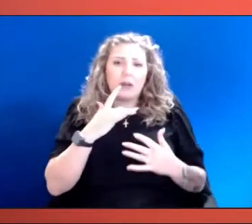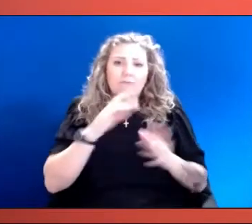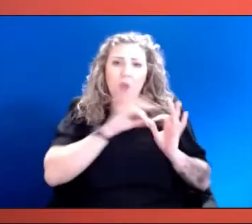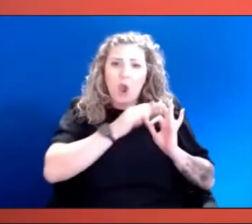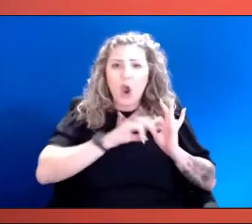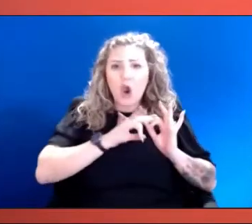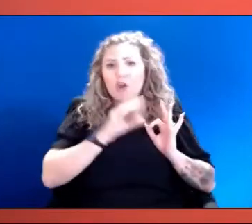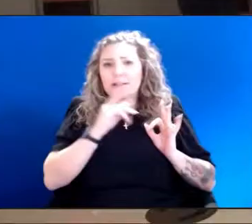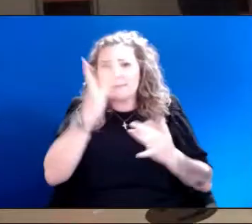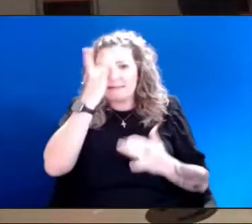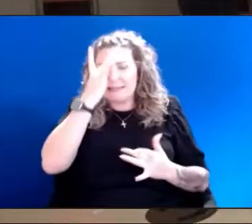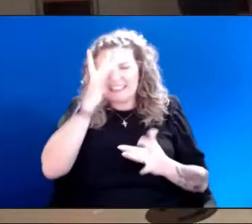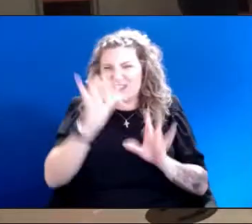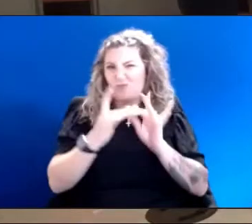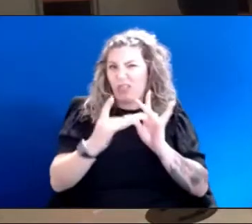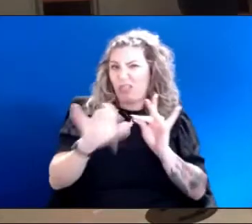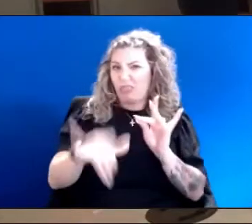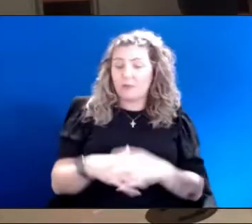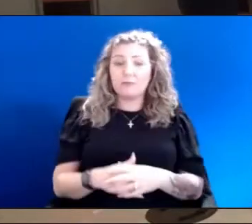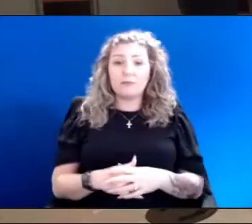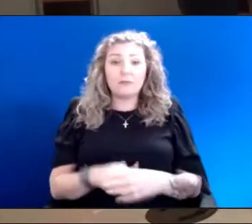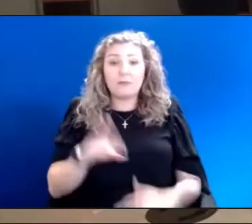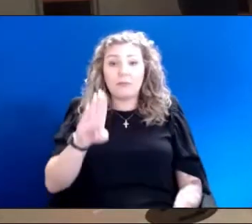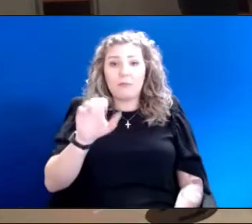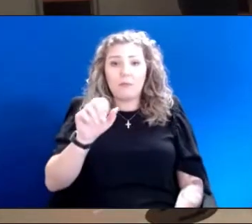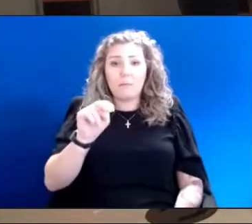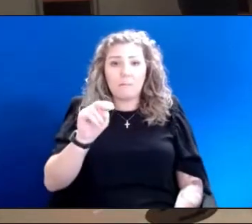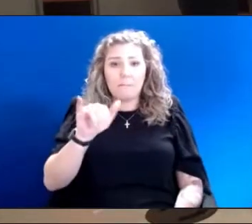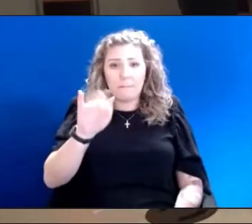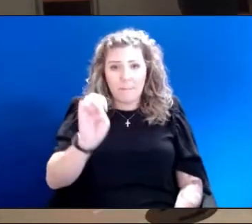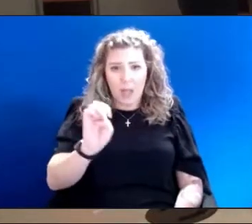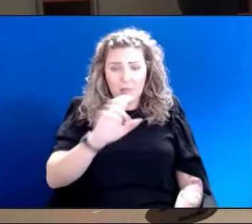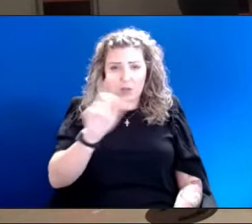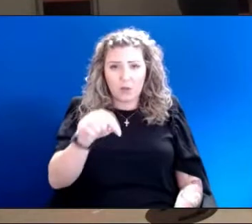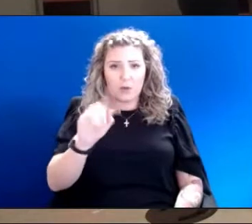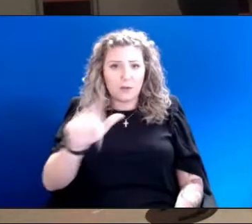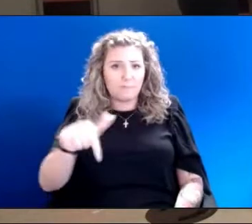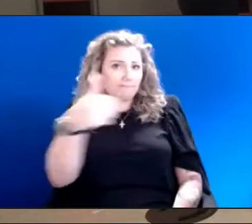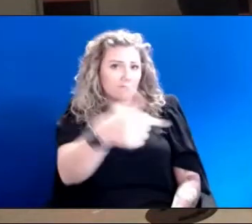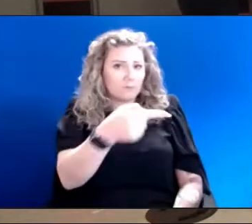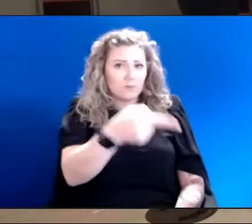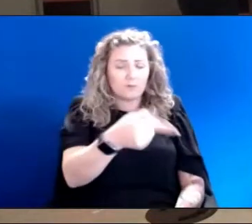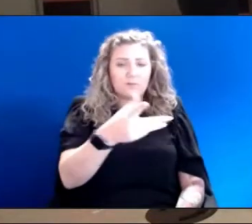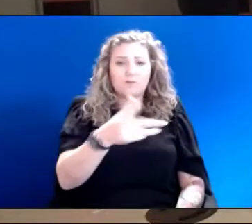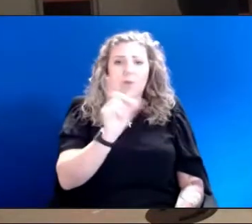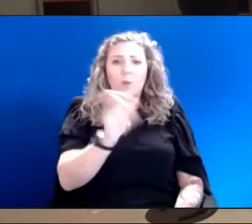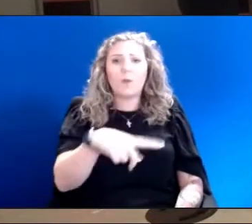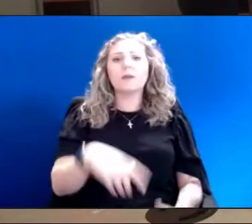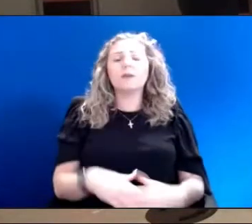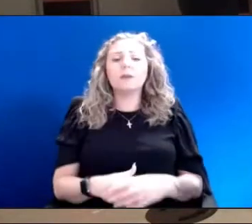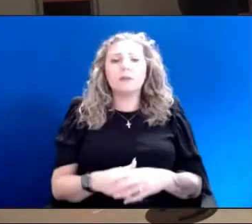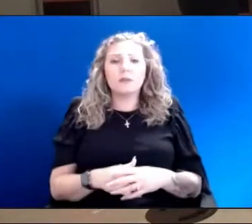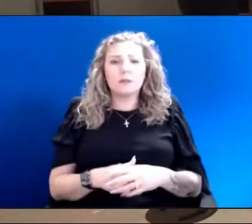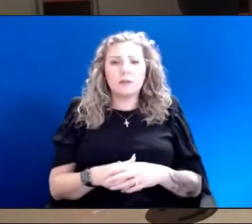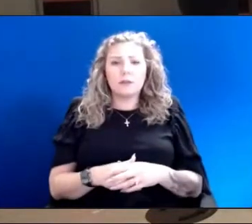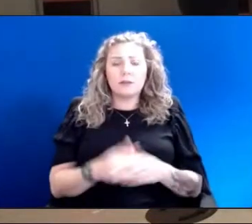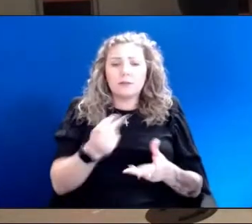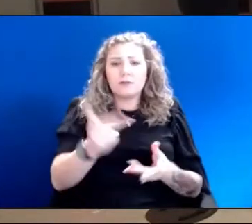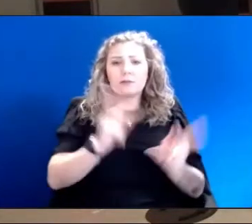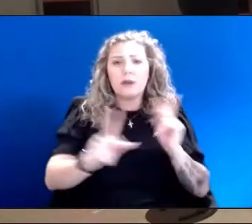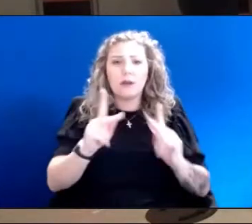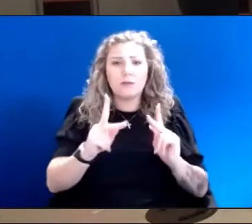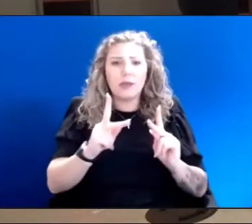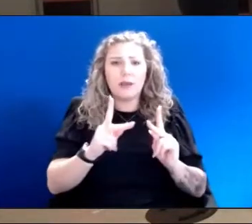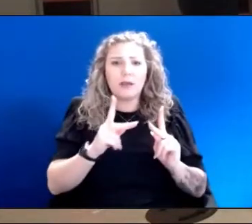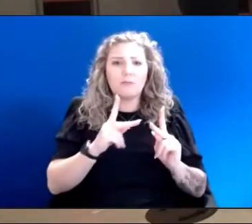that. Okay. Bonnie has a question. I'll go to Dr. Noelenik for this one. Bonnie writes, some people crave a cigarette or a drink